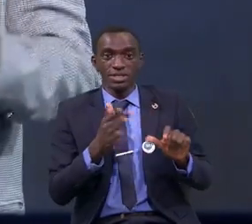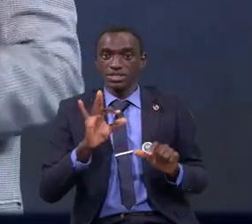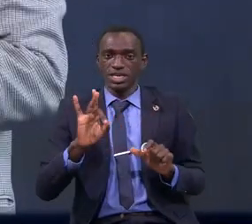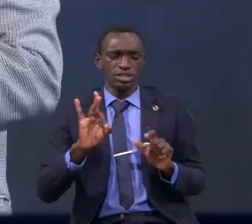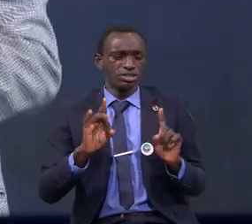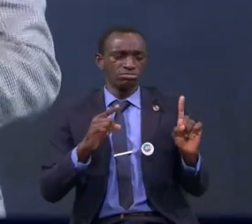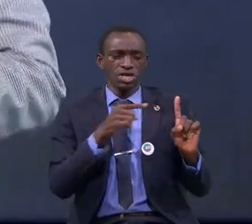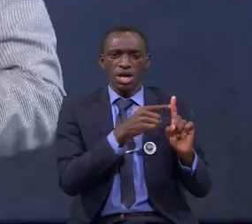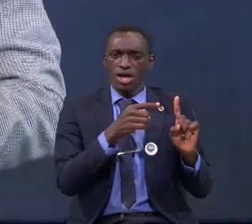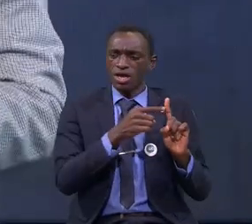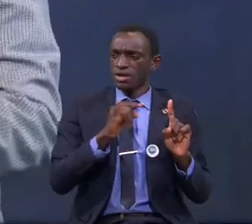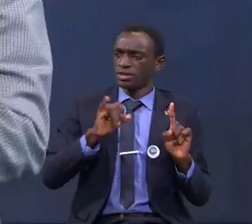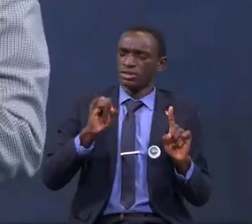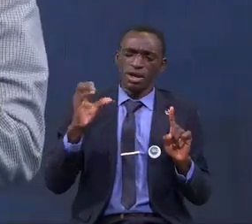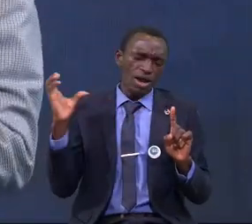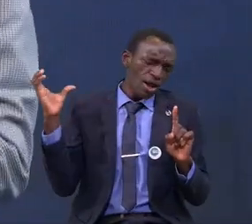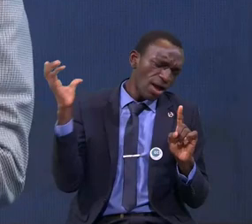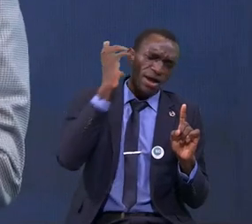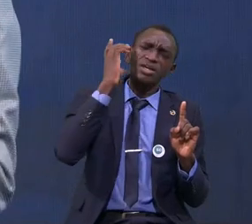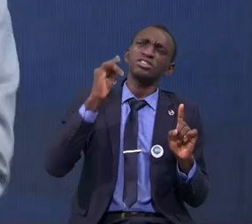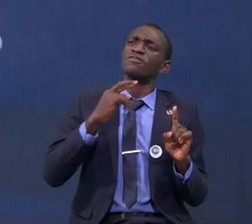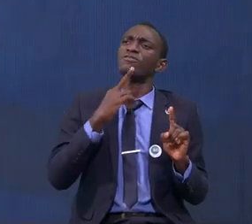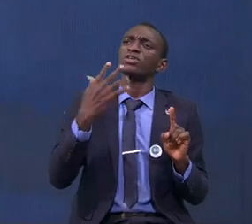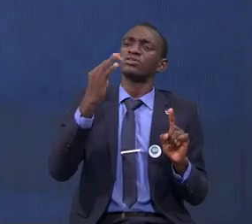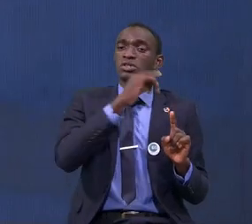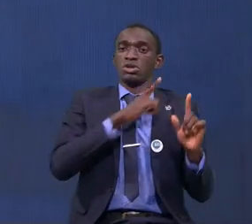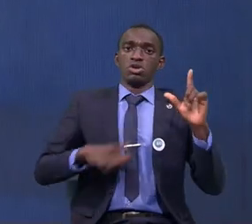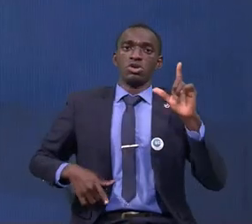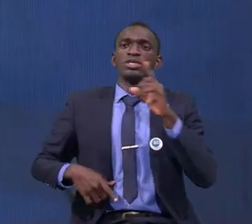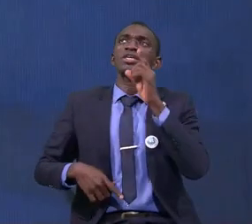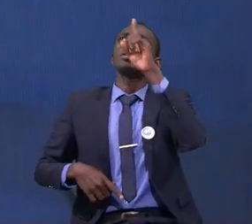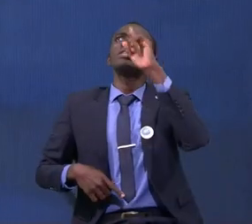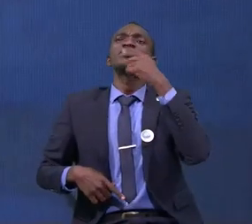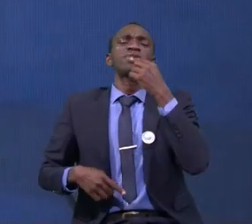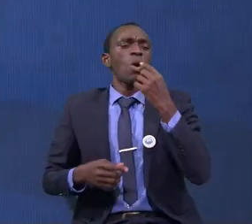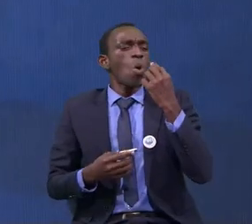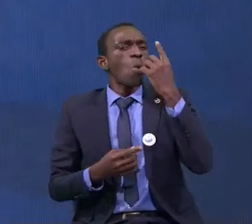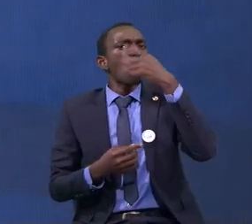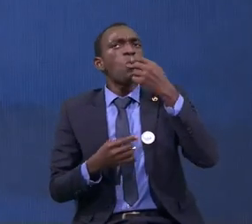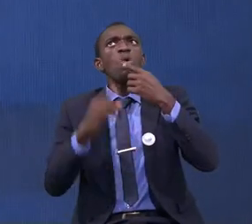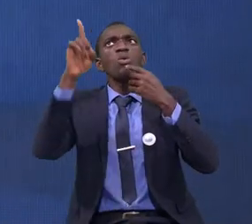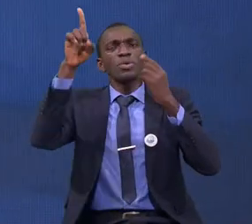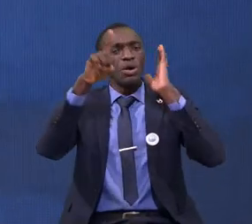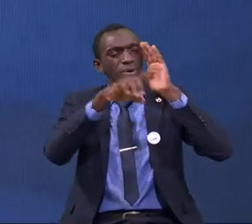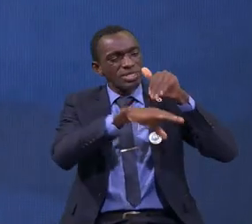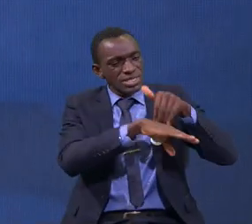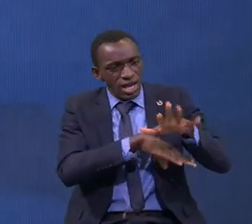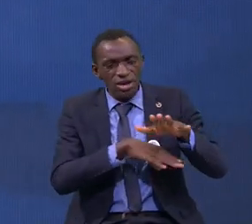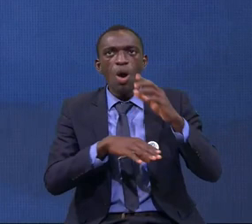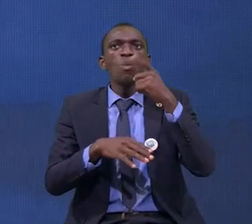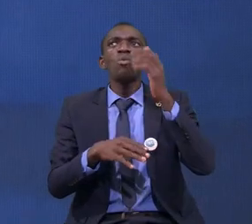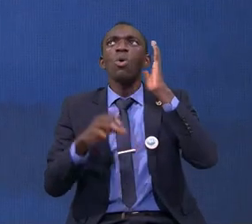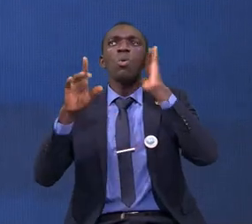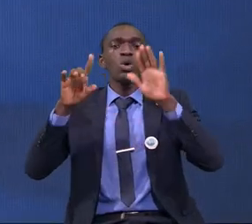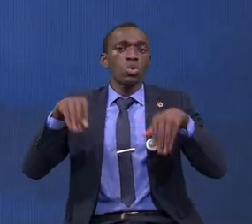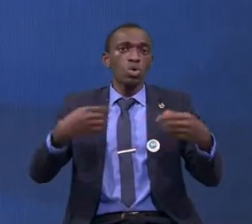of the Lord saying, whom shall I send, and who will go for us? Then said I,